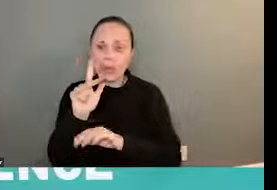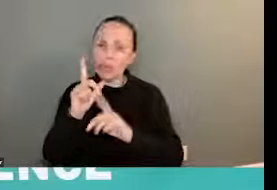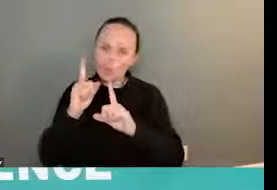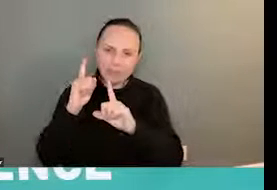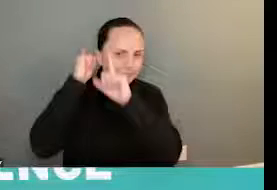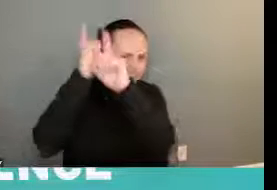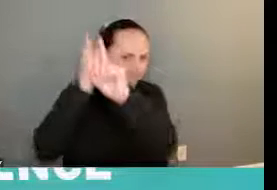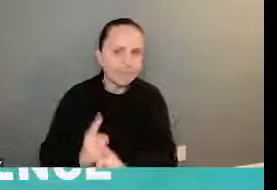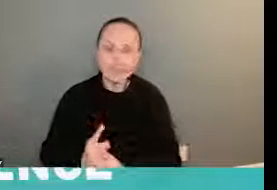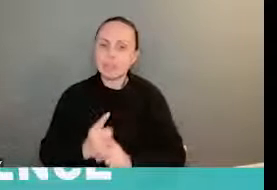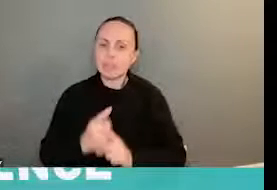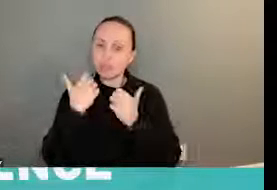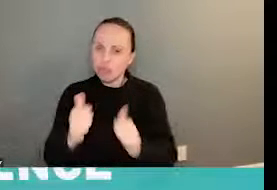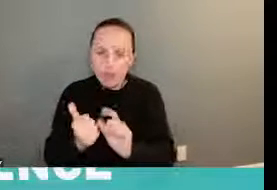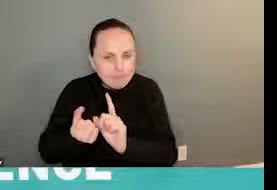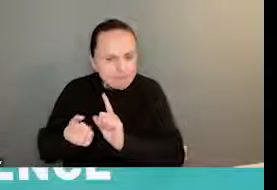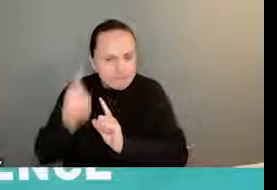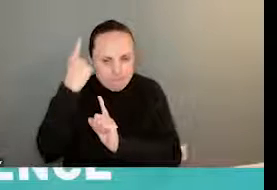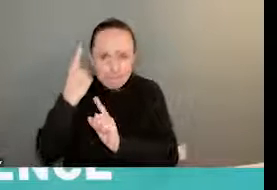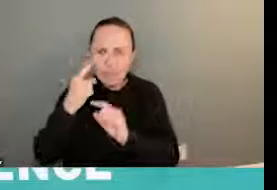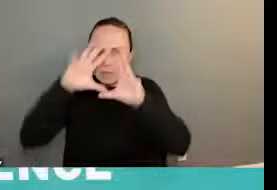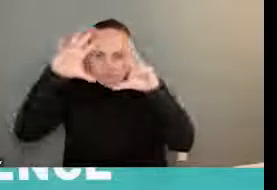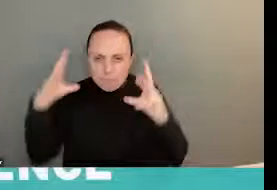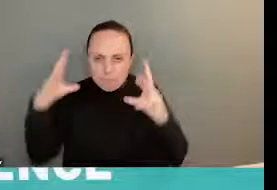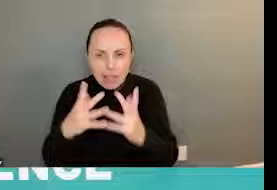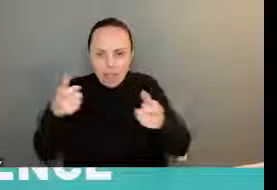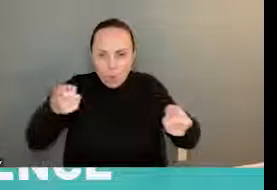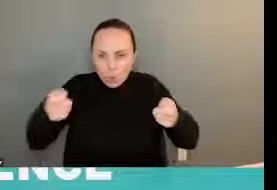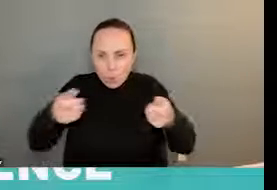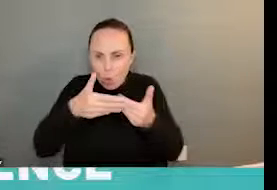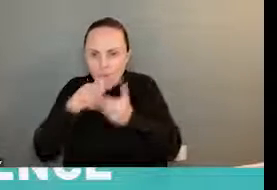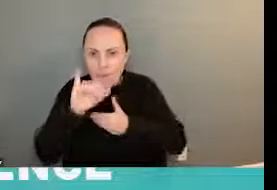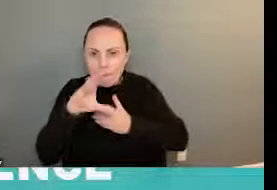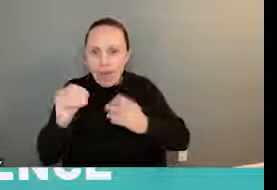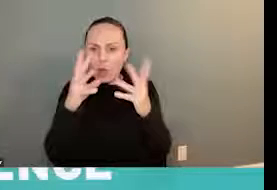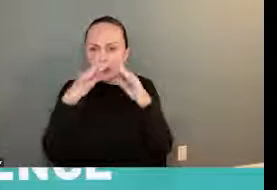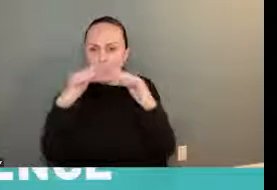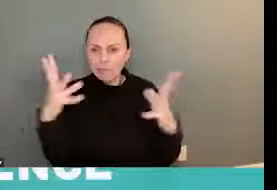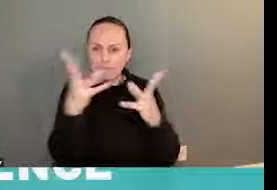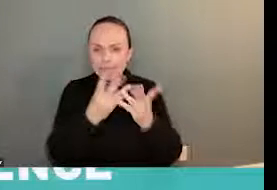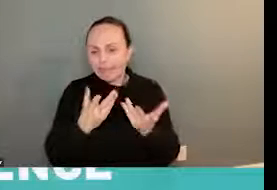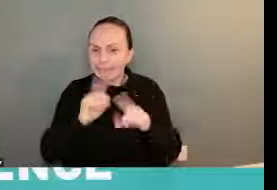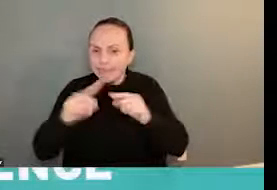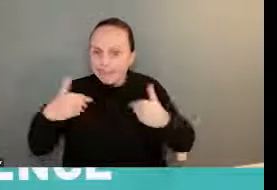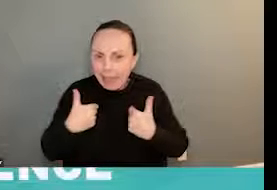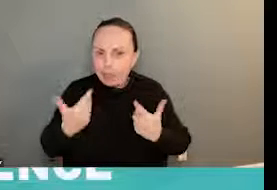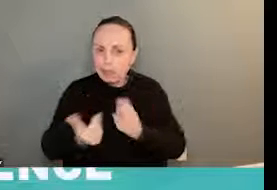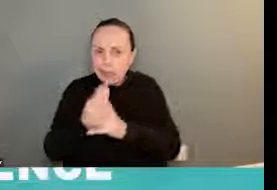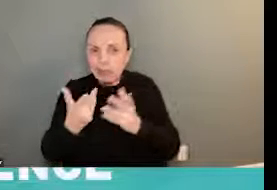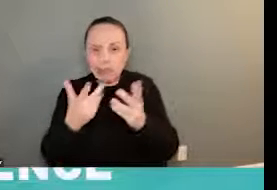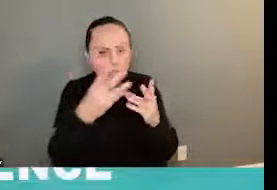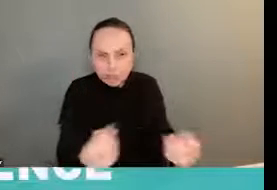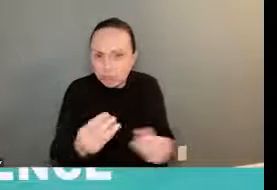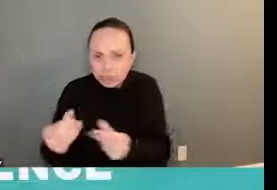to try and understand, halt, and mitigate biodiversity loss. Many of those issues were